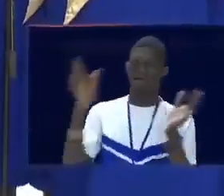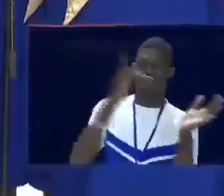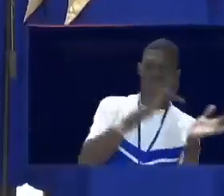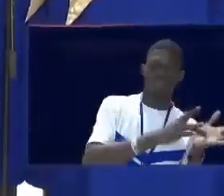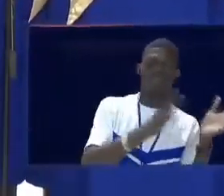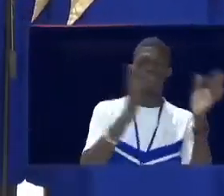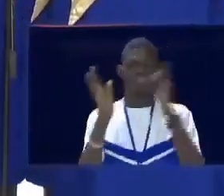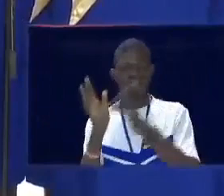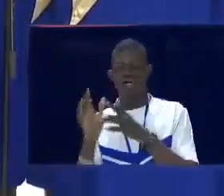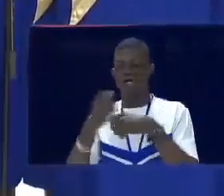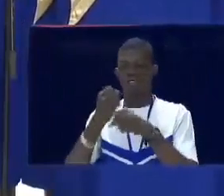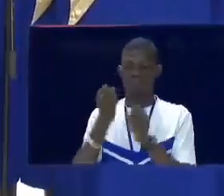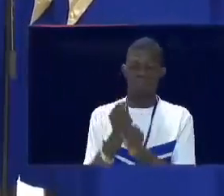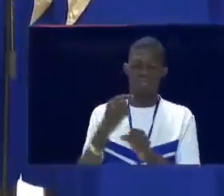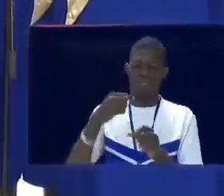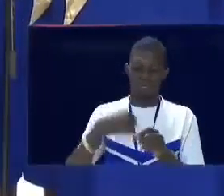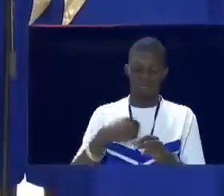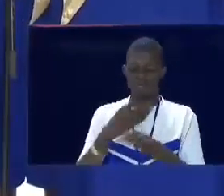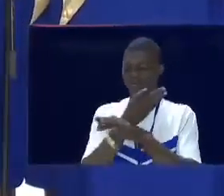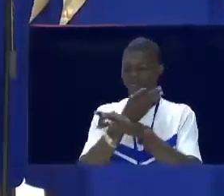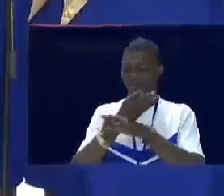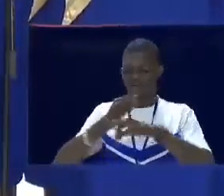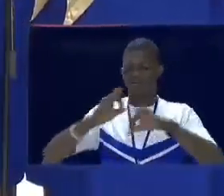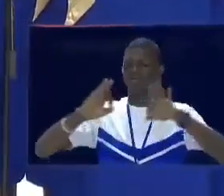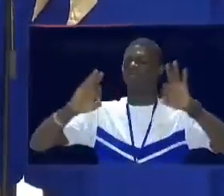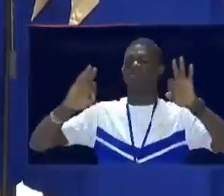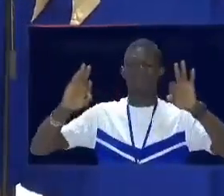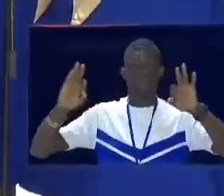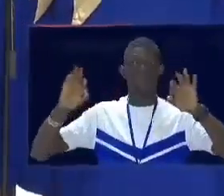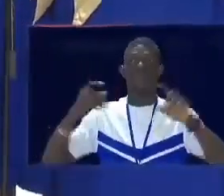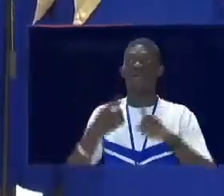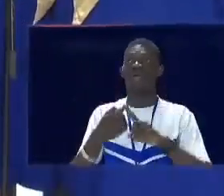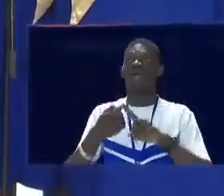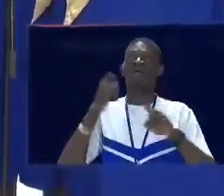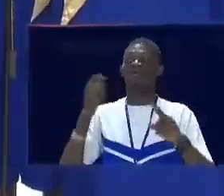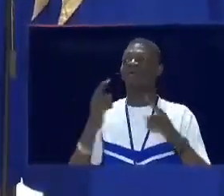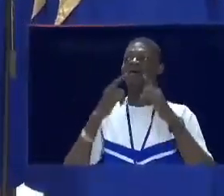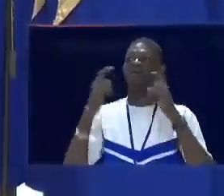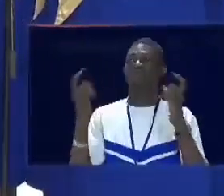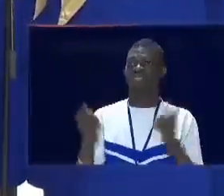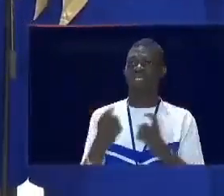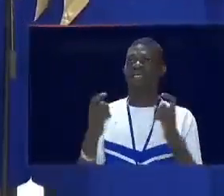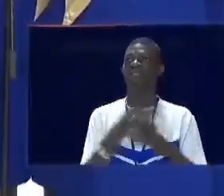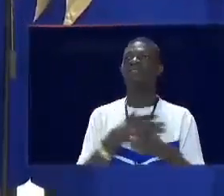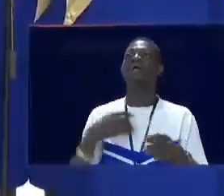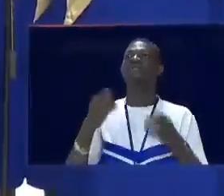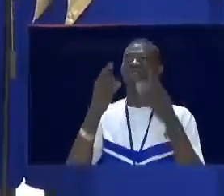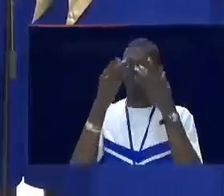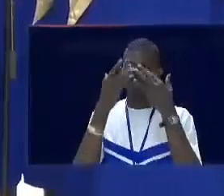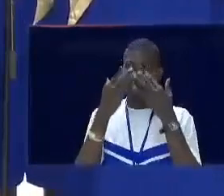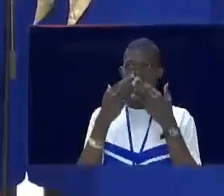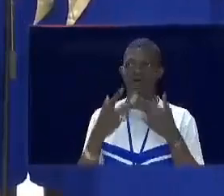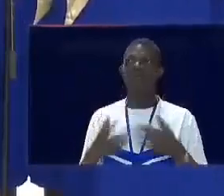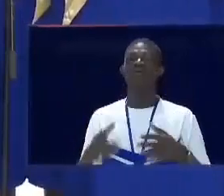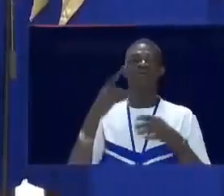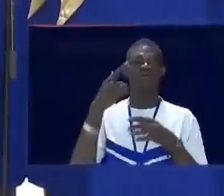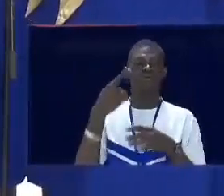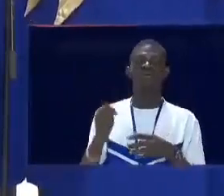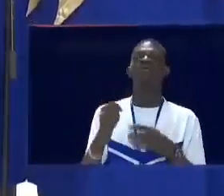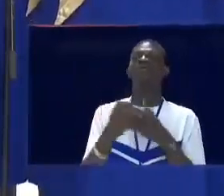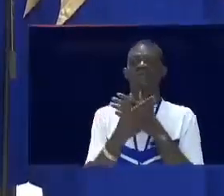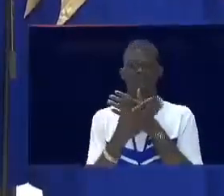of Jesus set me free. From sin and